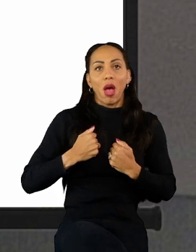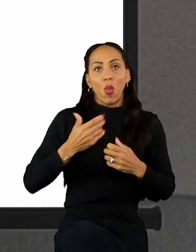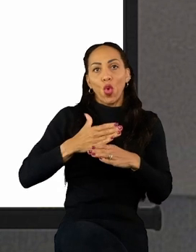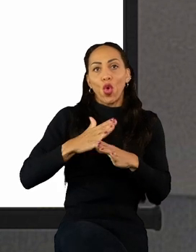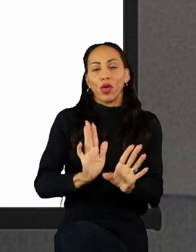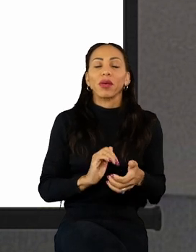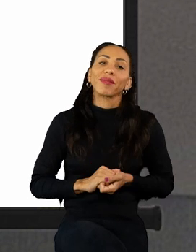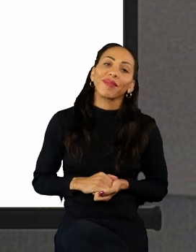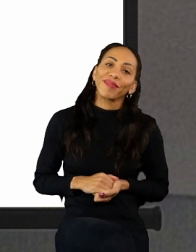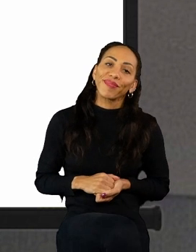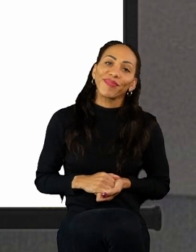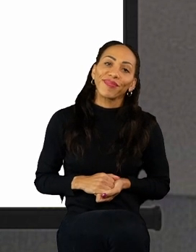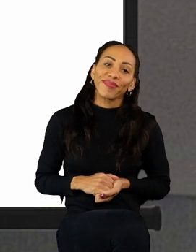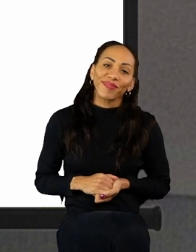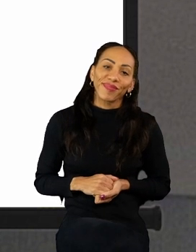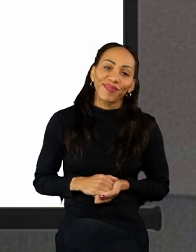Mm. I mean, I think what